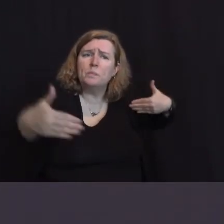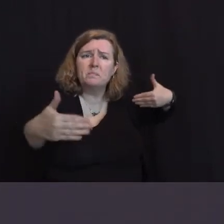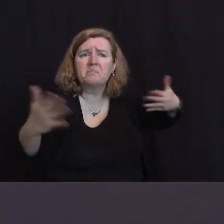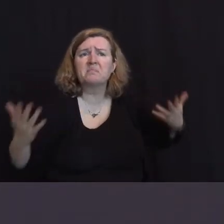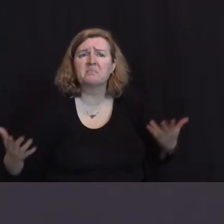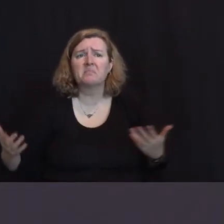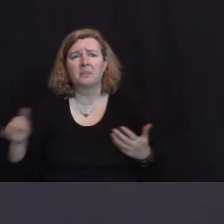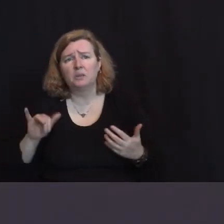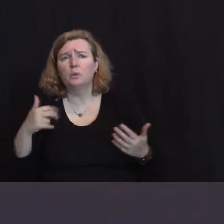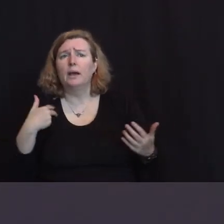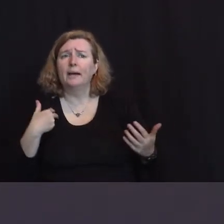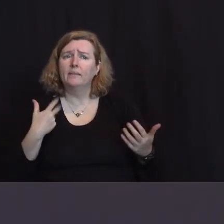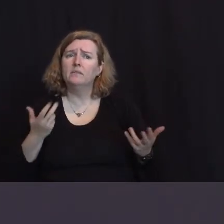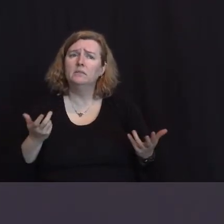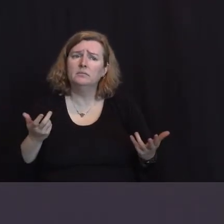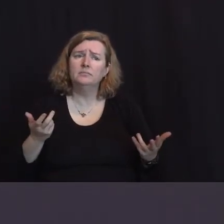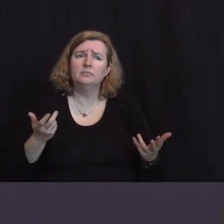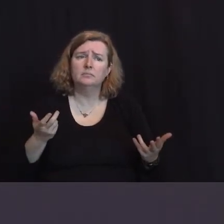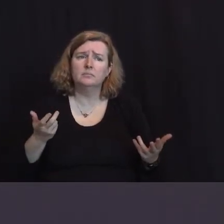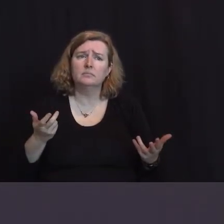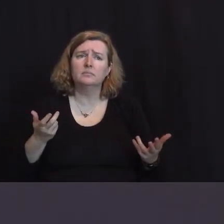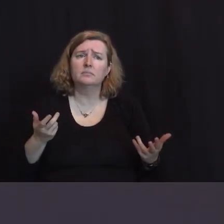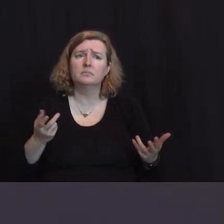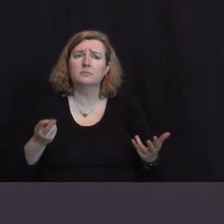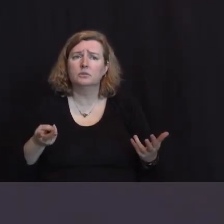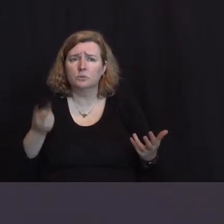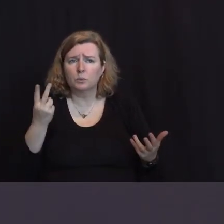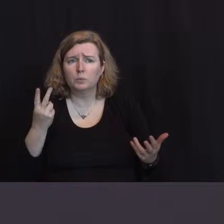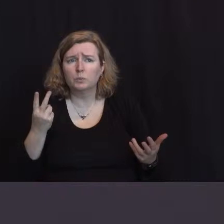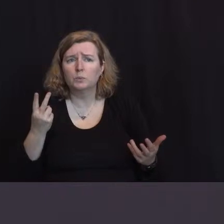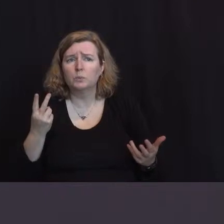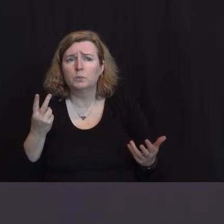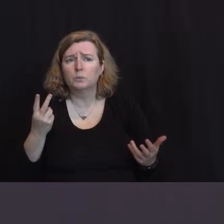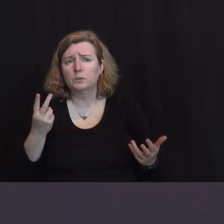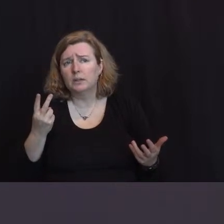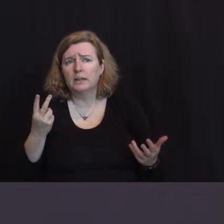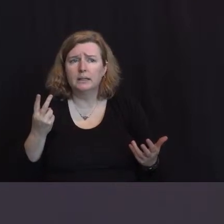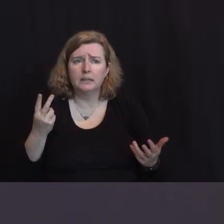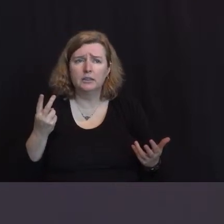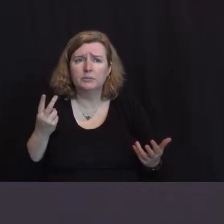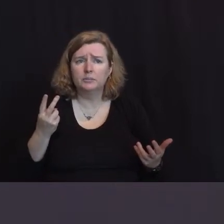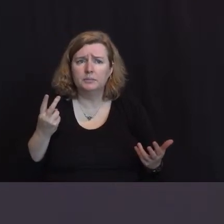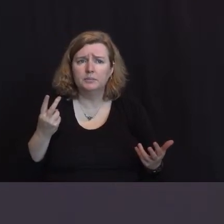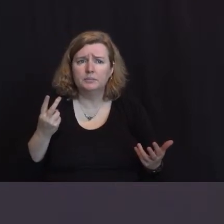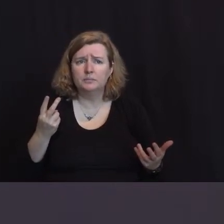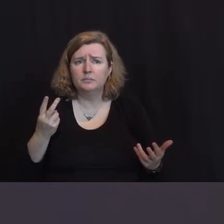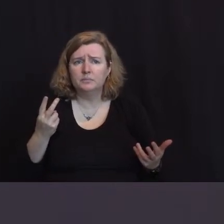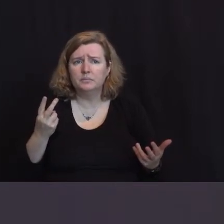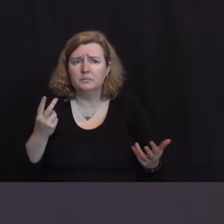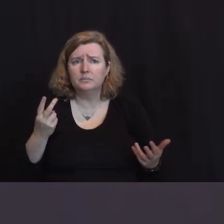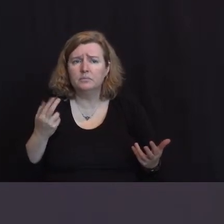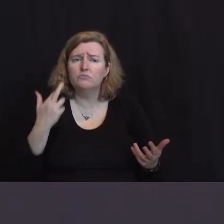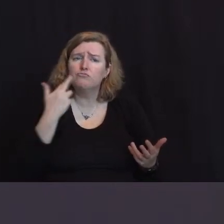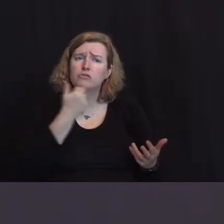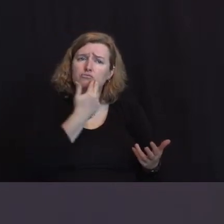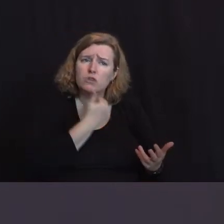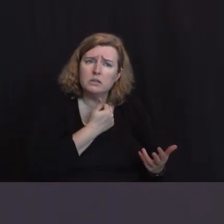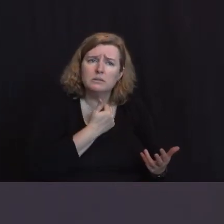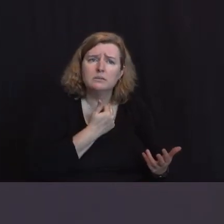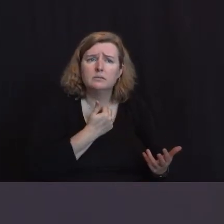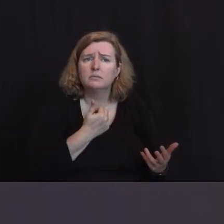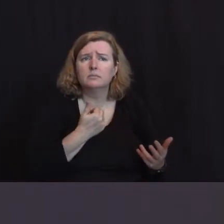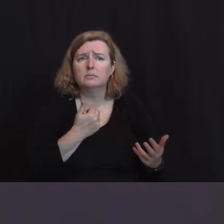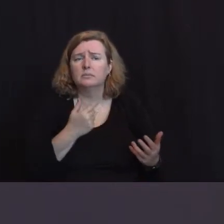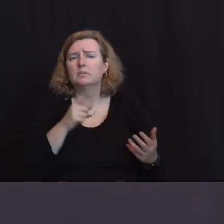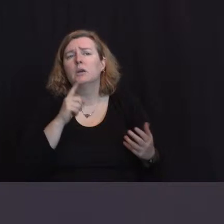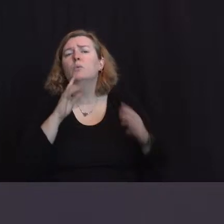Ocean, which have a very large footprint, and we're allowing 30% of those seats to be filled effective